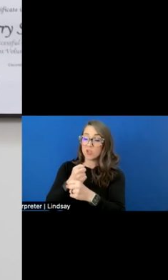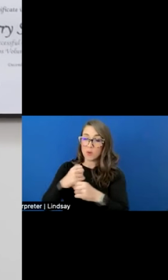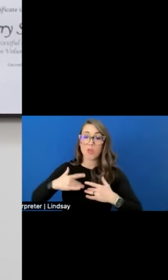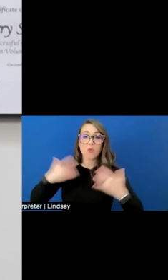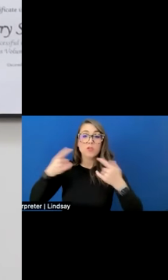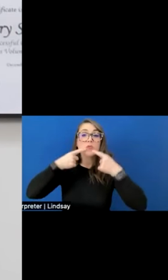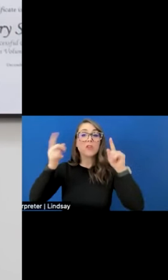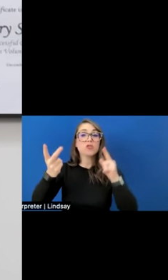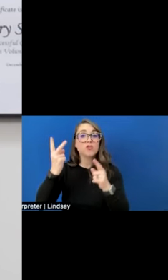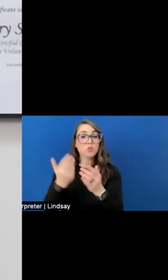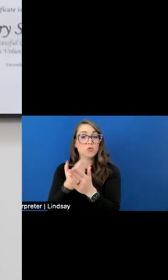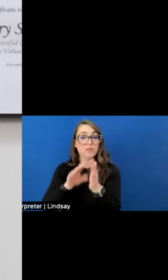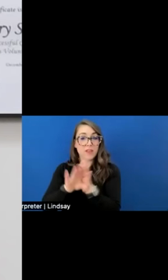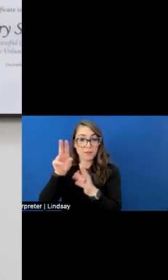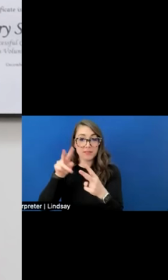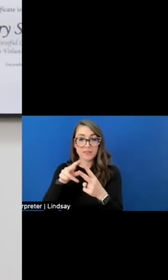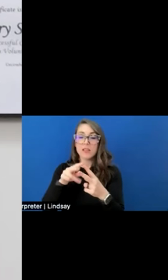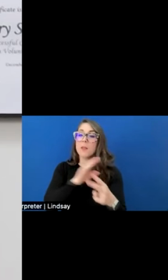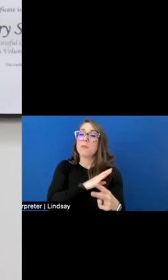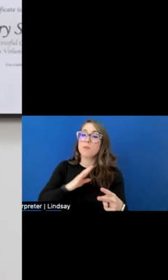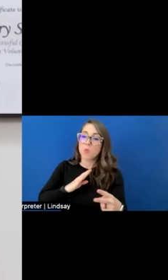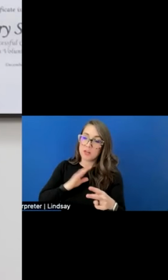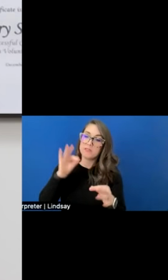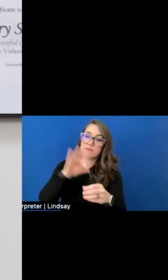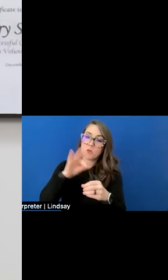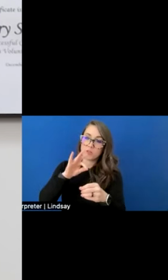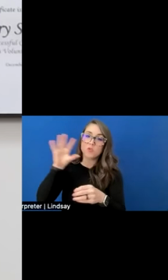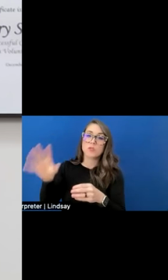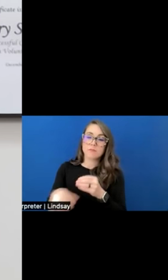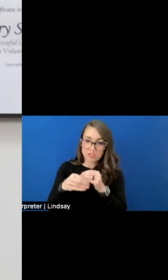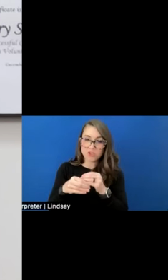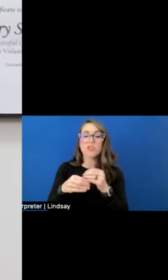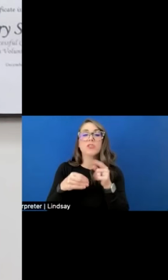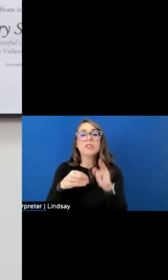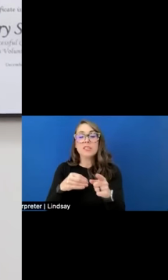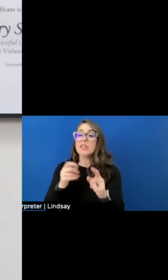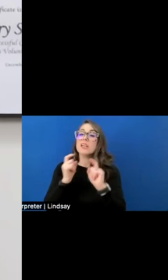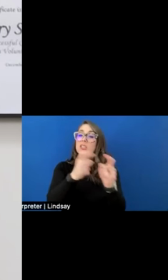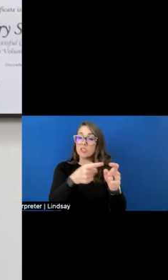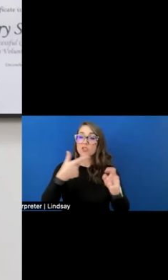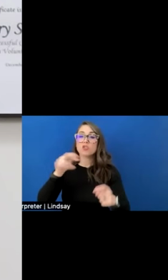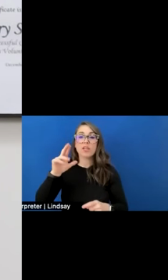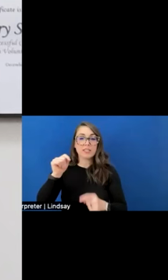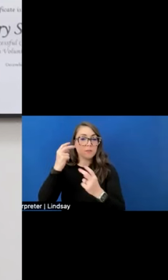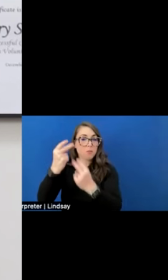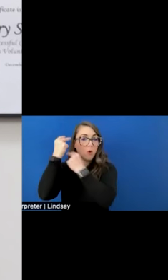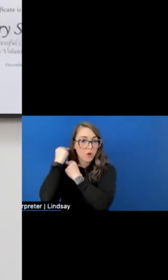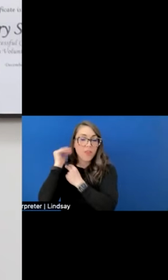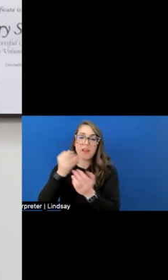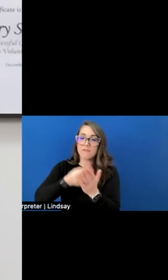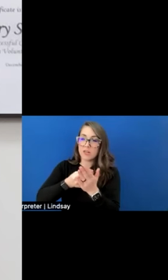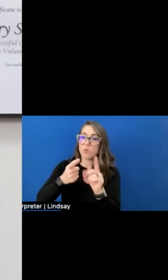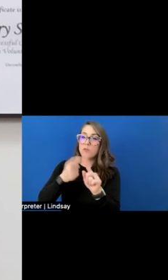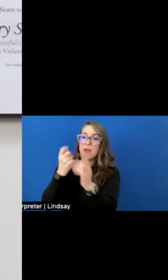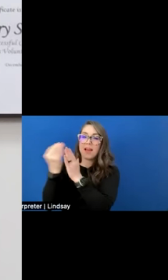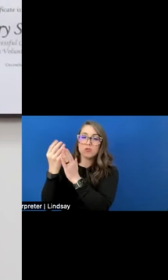an additional memorial grant in the name of an RPCV, the funds of which will come from an external organization. And our membership